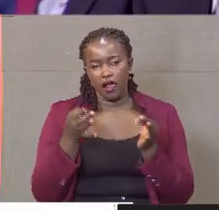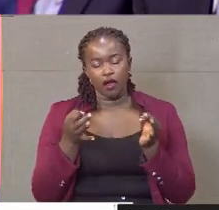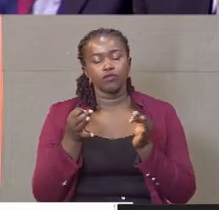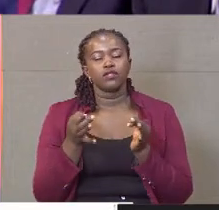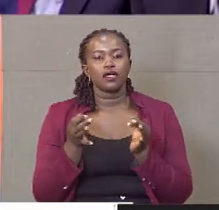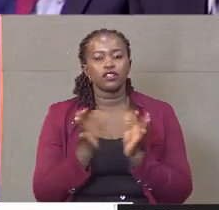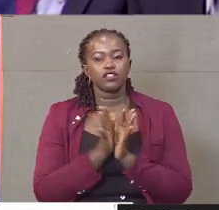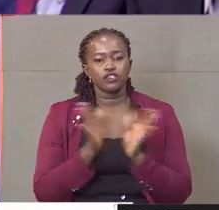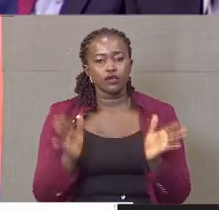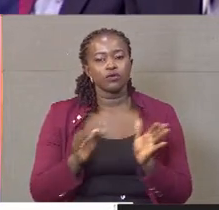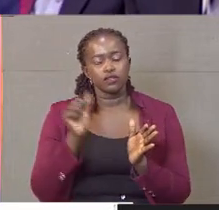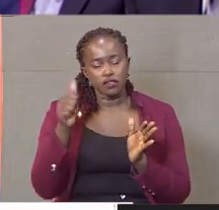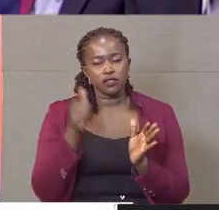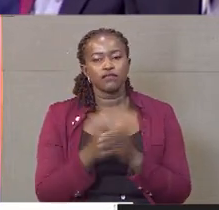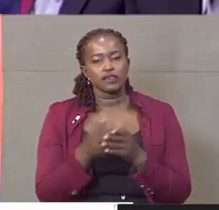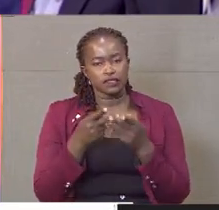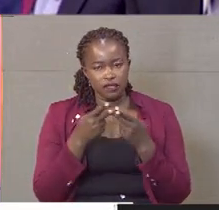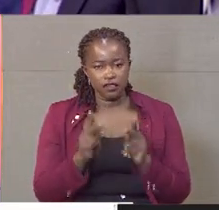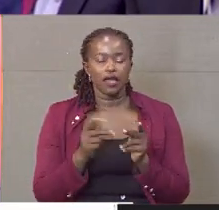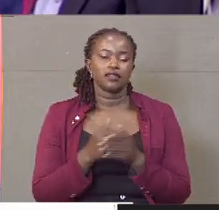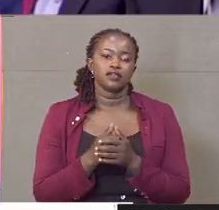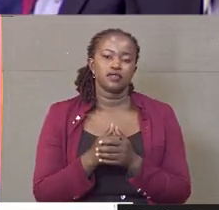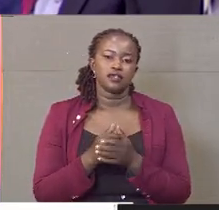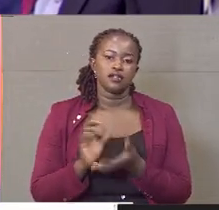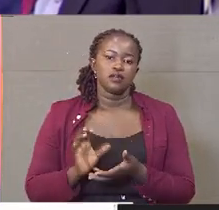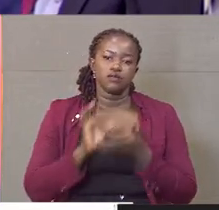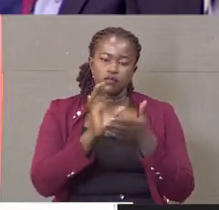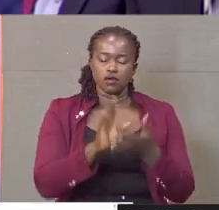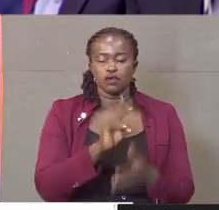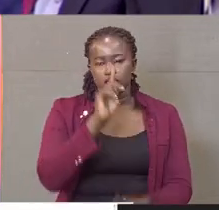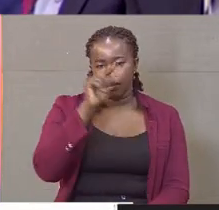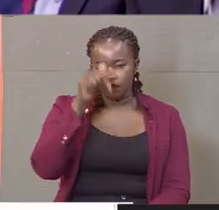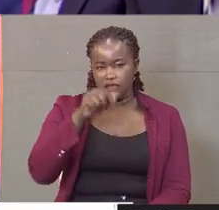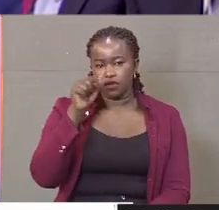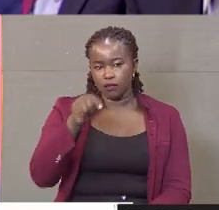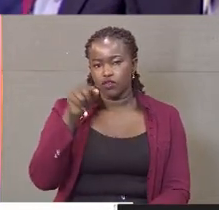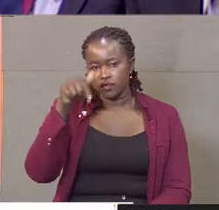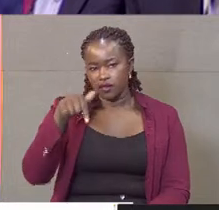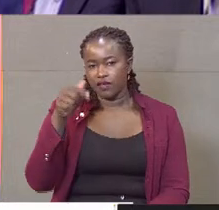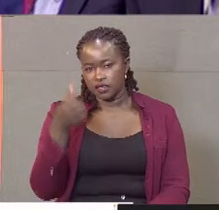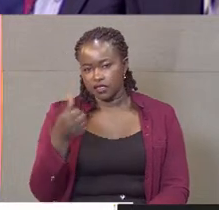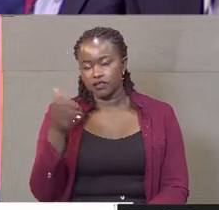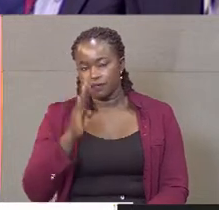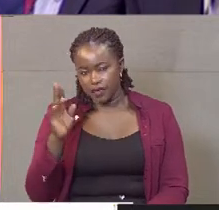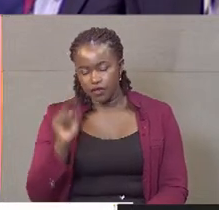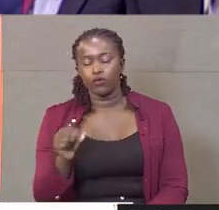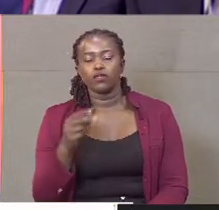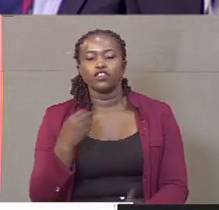had pulled the trigger, releasing 17.76 billion shillings.